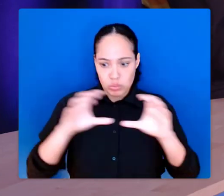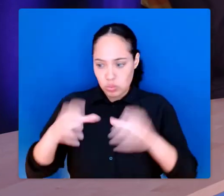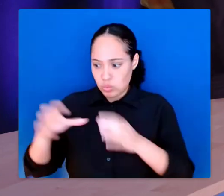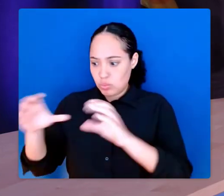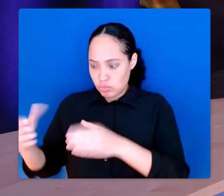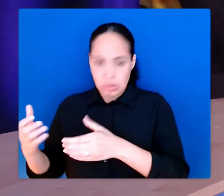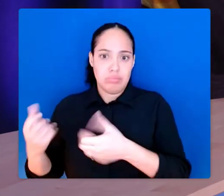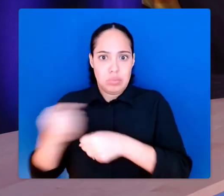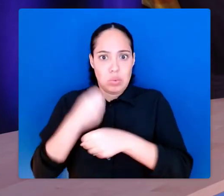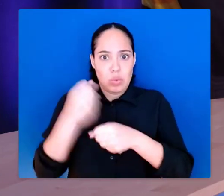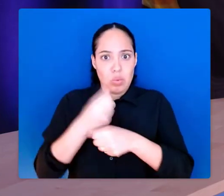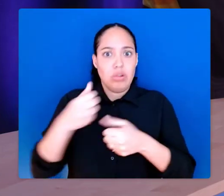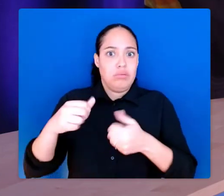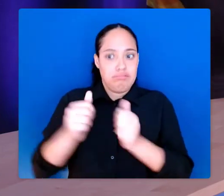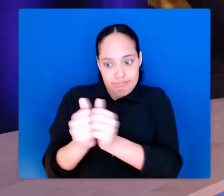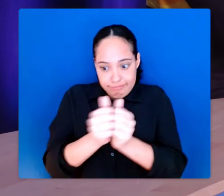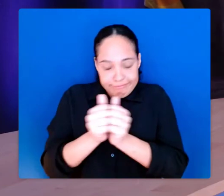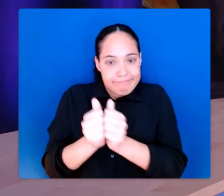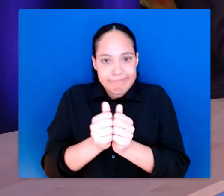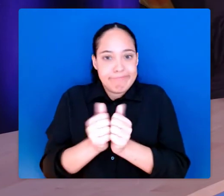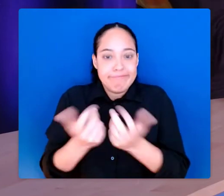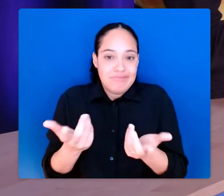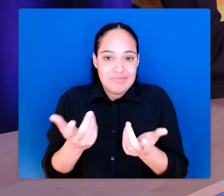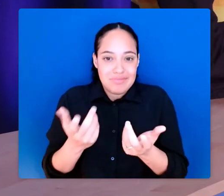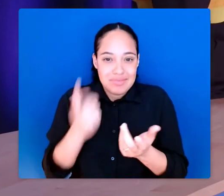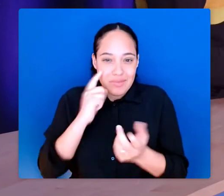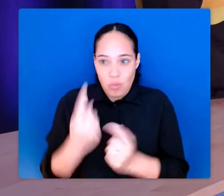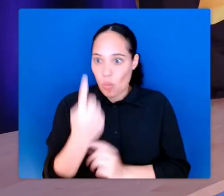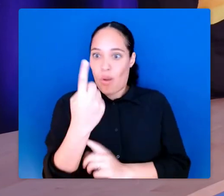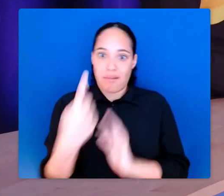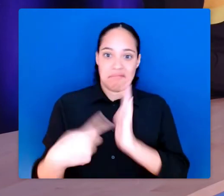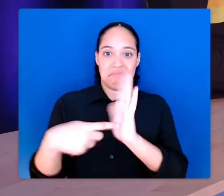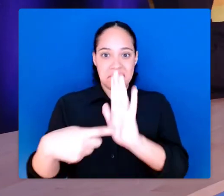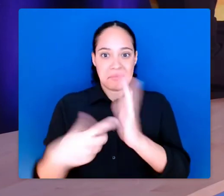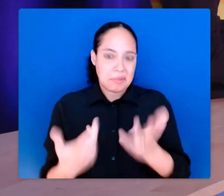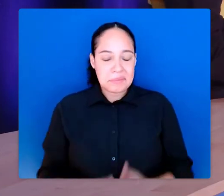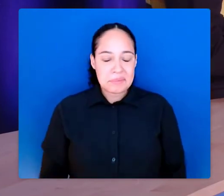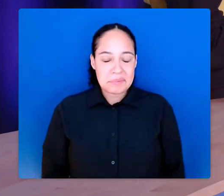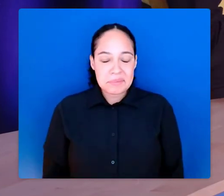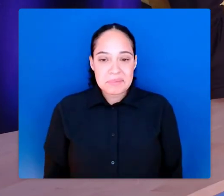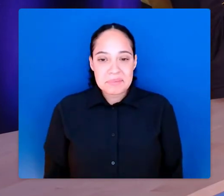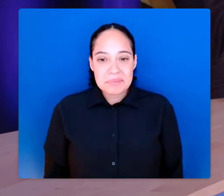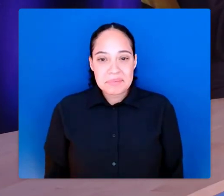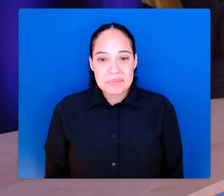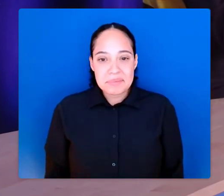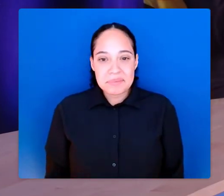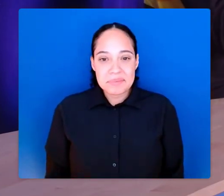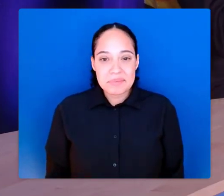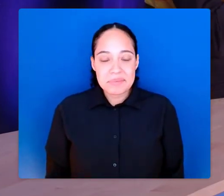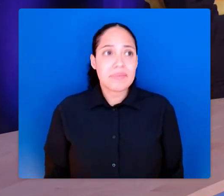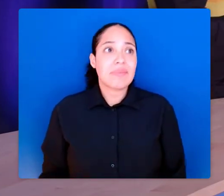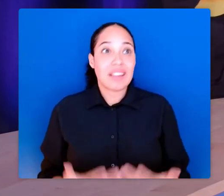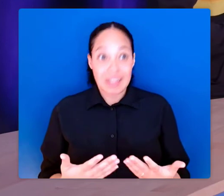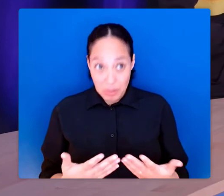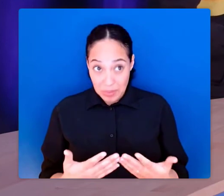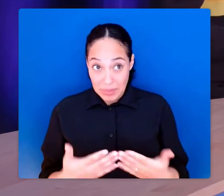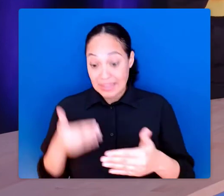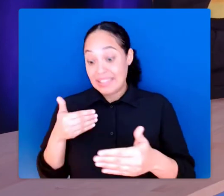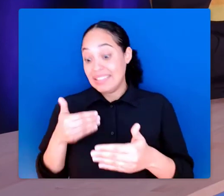right from scratch, right? I mean, you have Coursera courses, you have plural site videos, you have Microsoft documentations, and